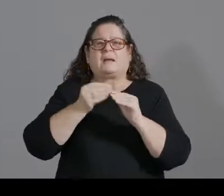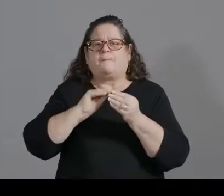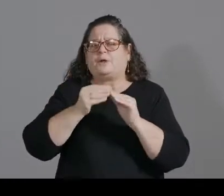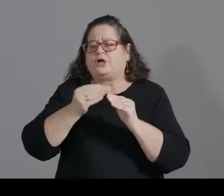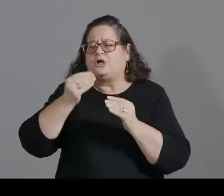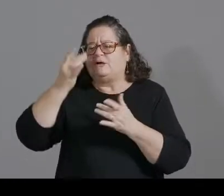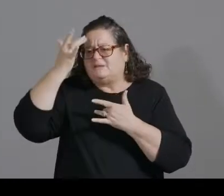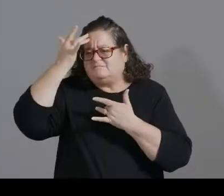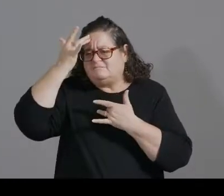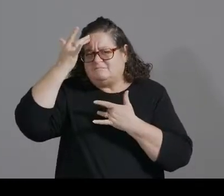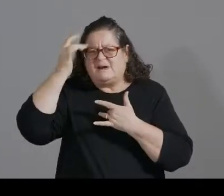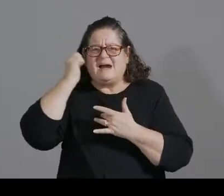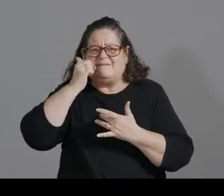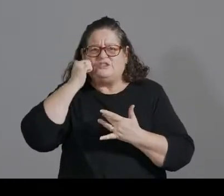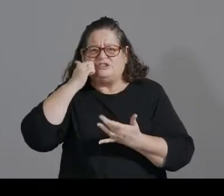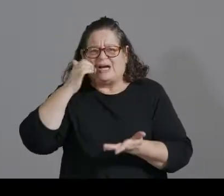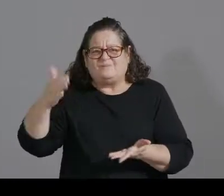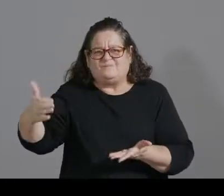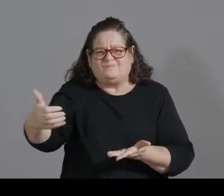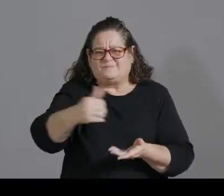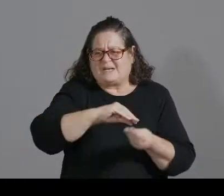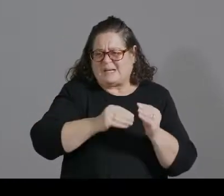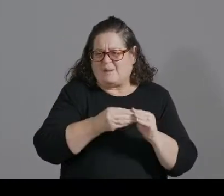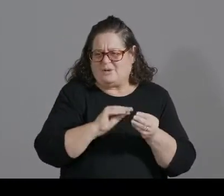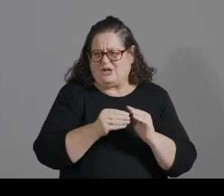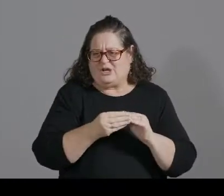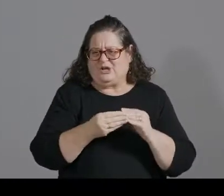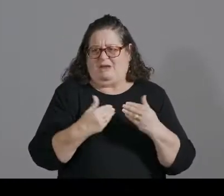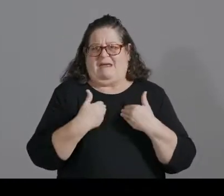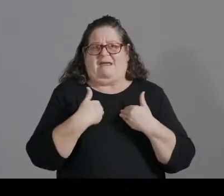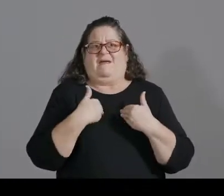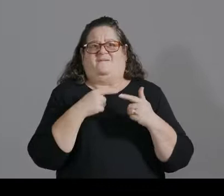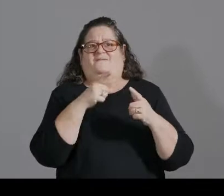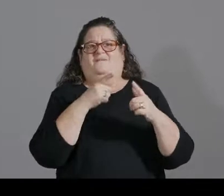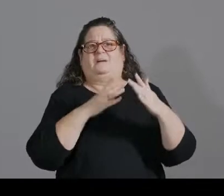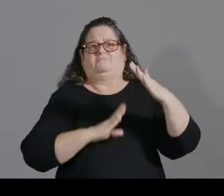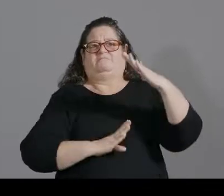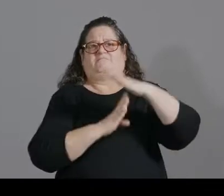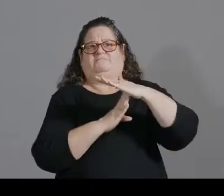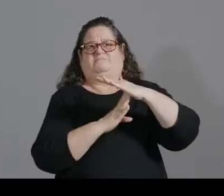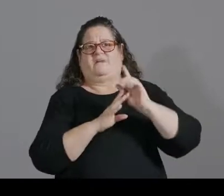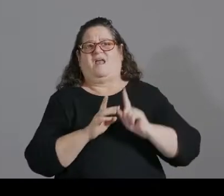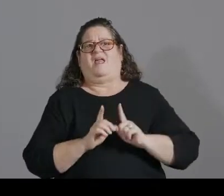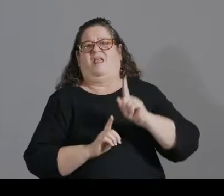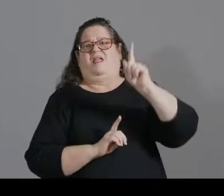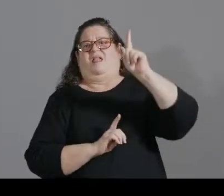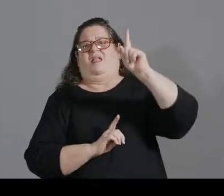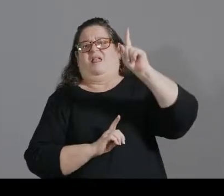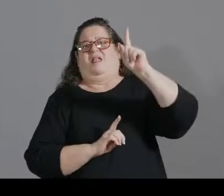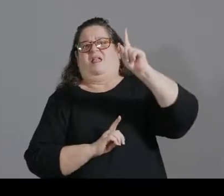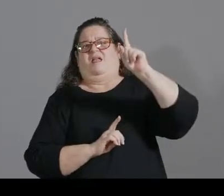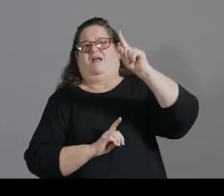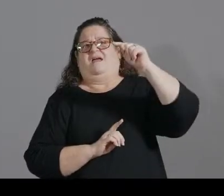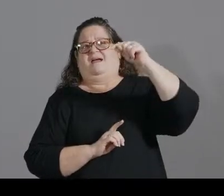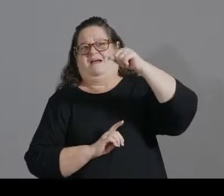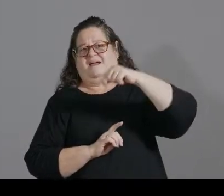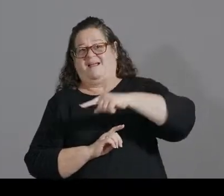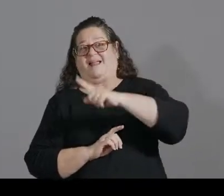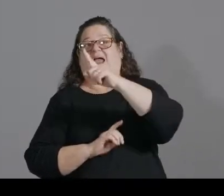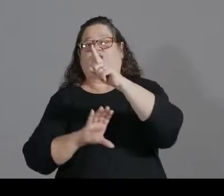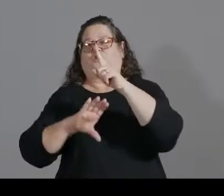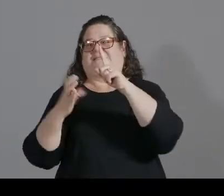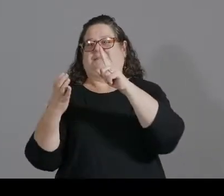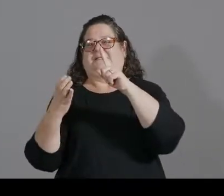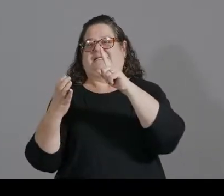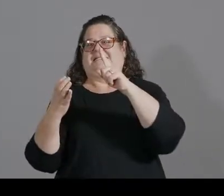day. And so you can see that we did reach a peak after the week of Christmas and New Year's,